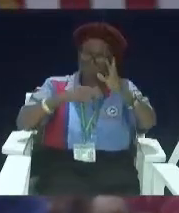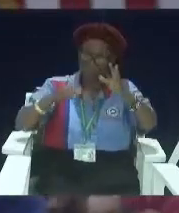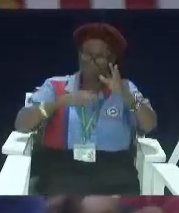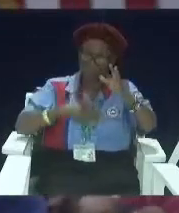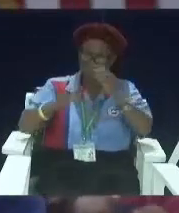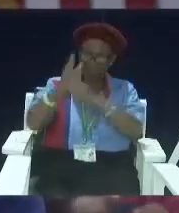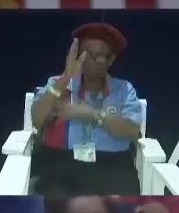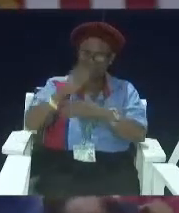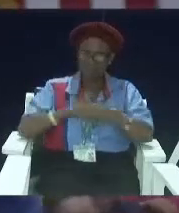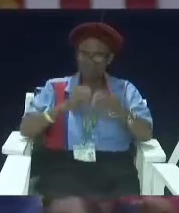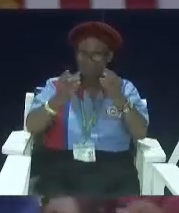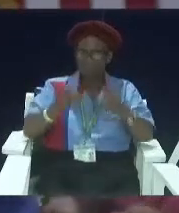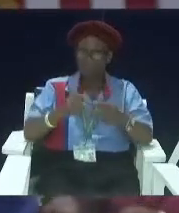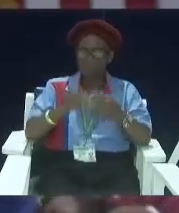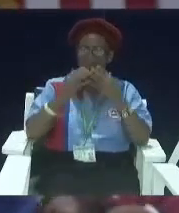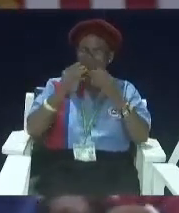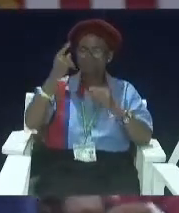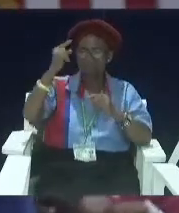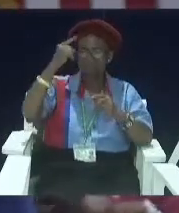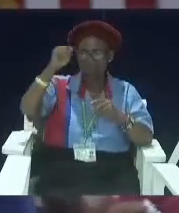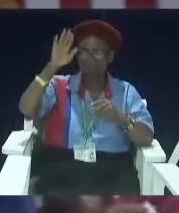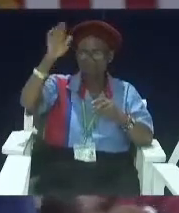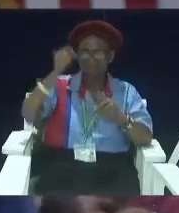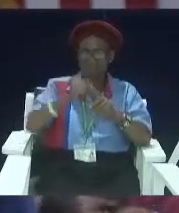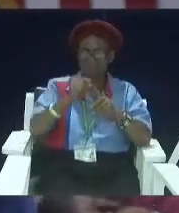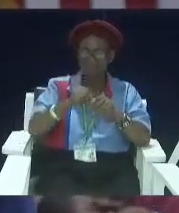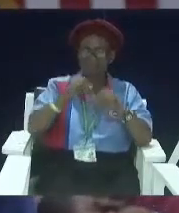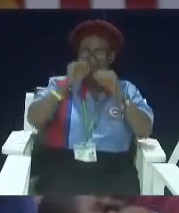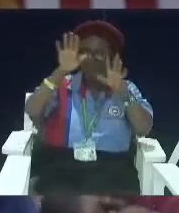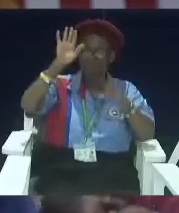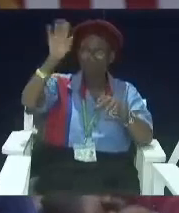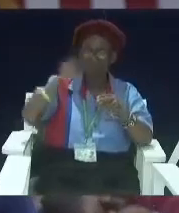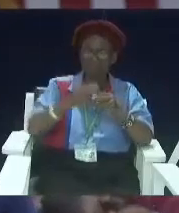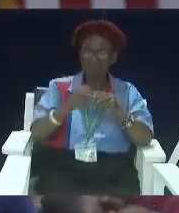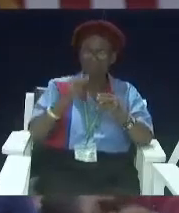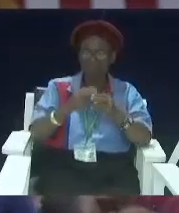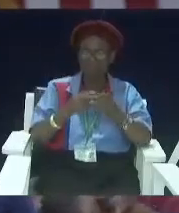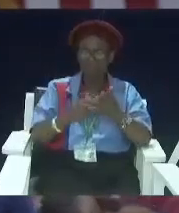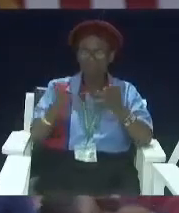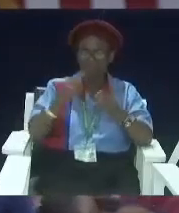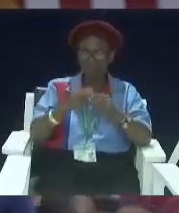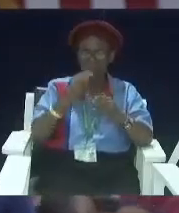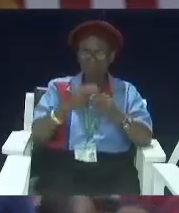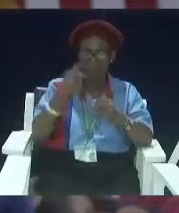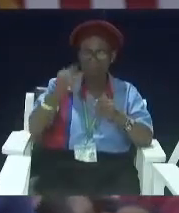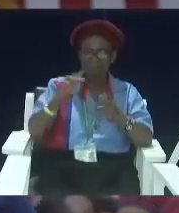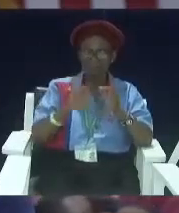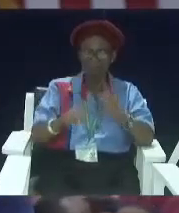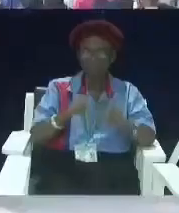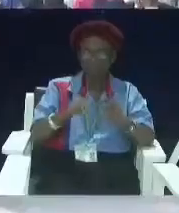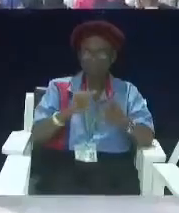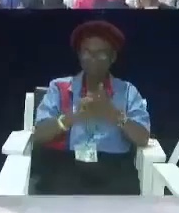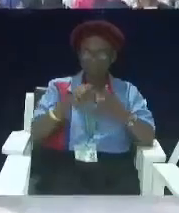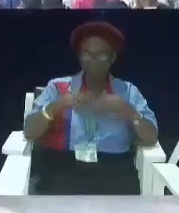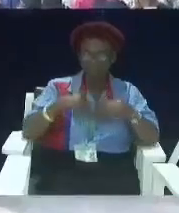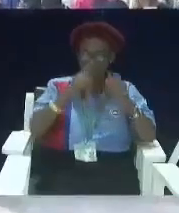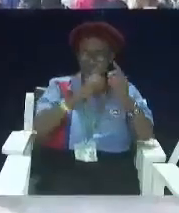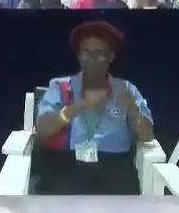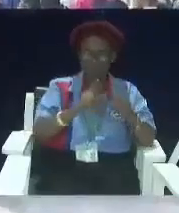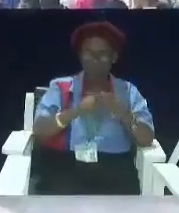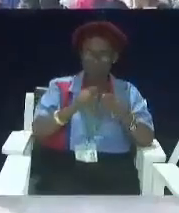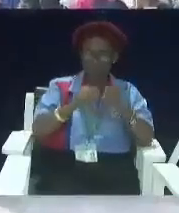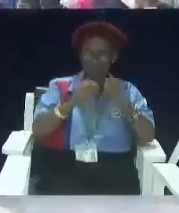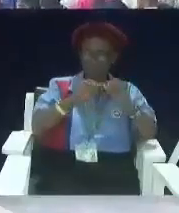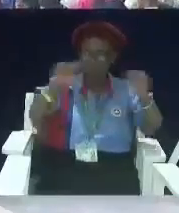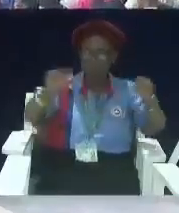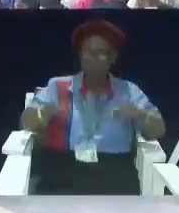thank you for your word. I bless your holy name for the people who have responded to the altar call.